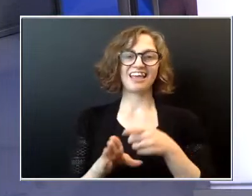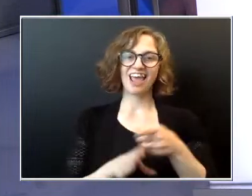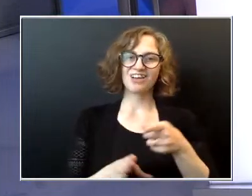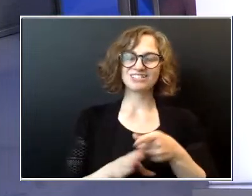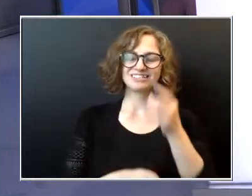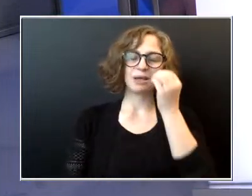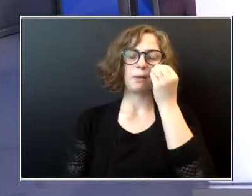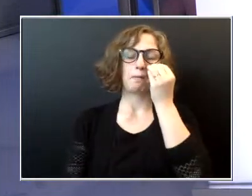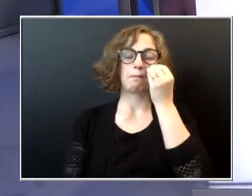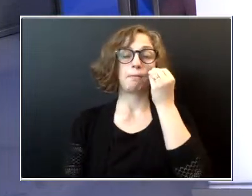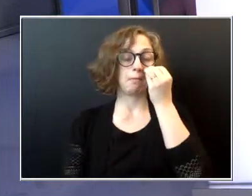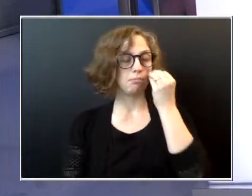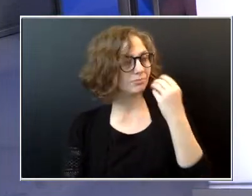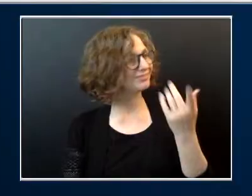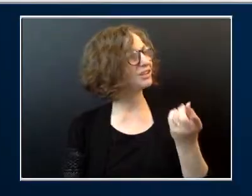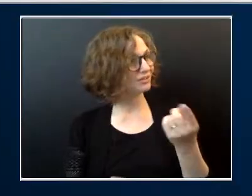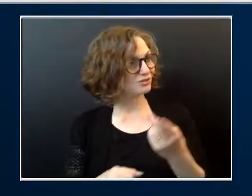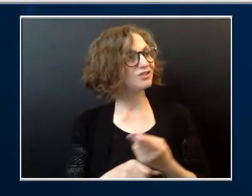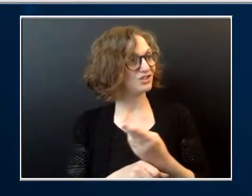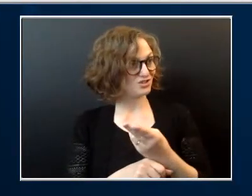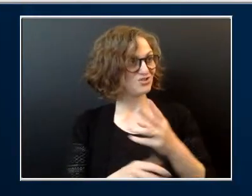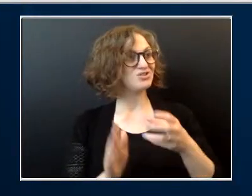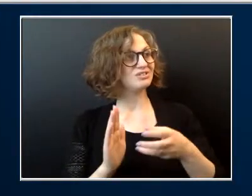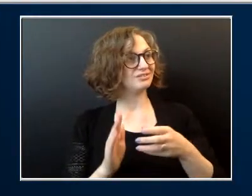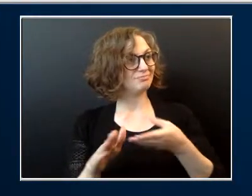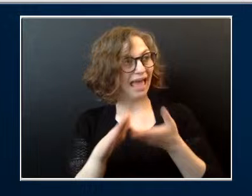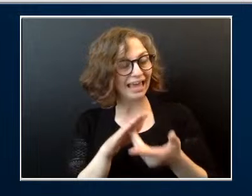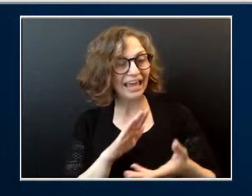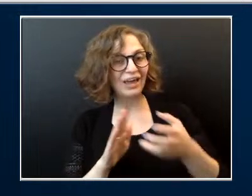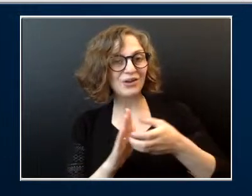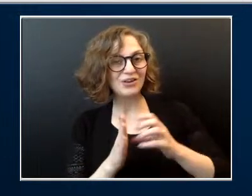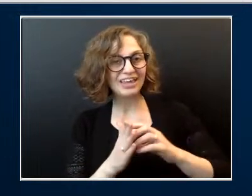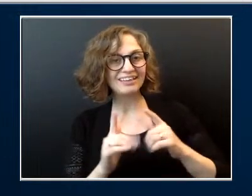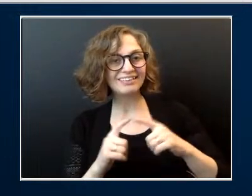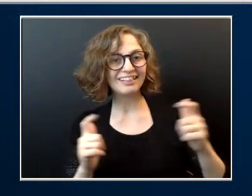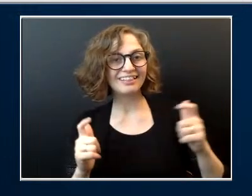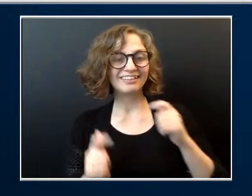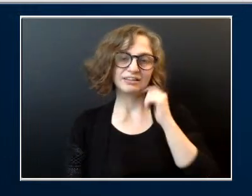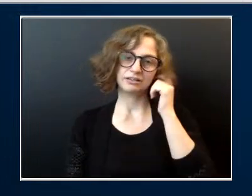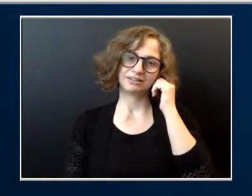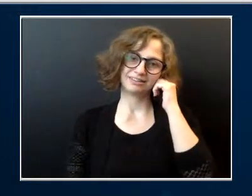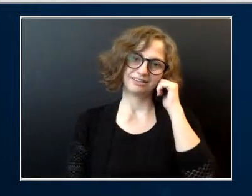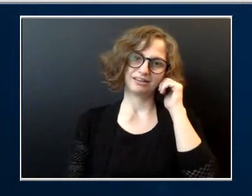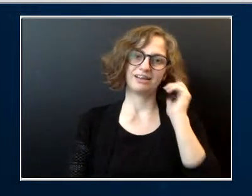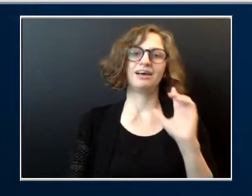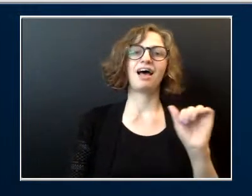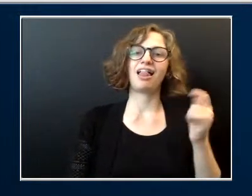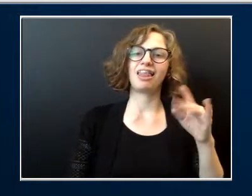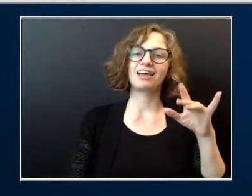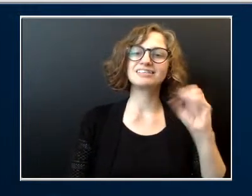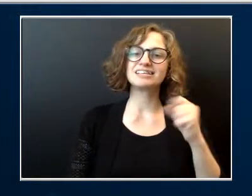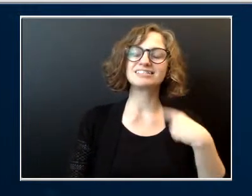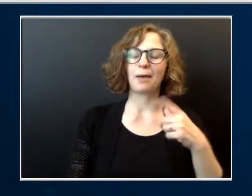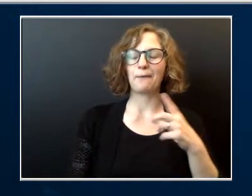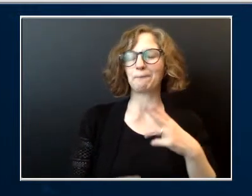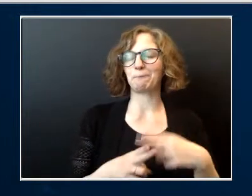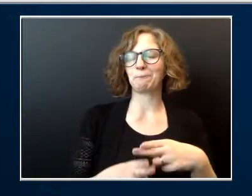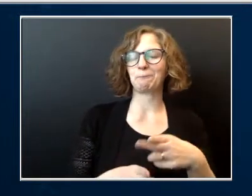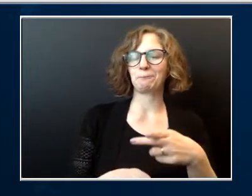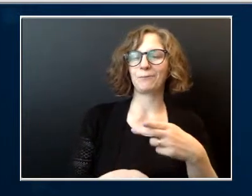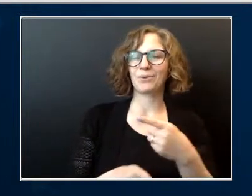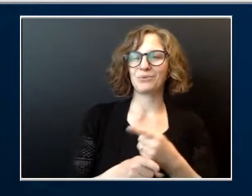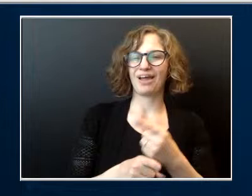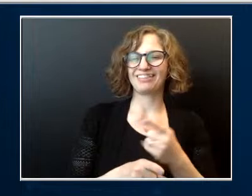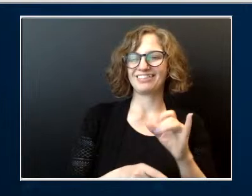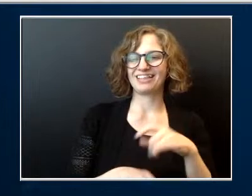cookies. Okay, Alexis, I got your name right that time. You did. Thank you. Really. Thank you, Dr. Stites. We have a